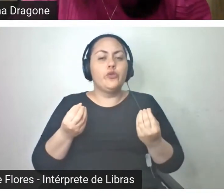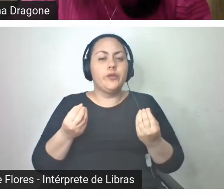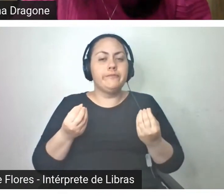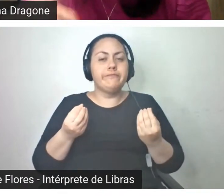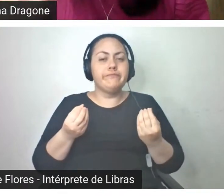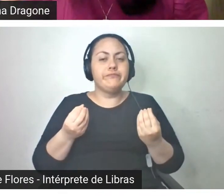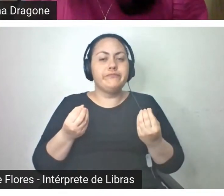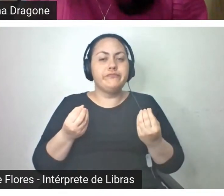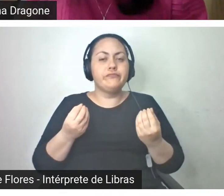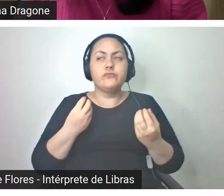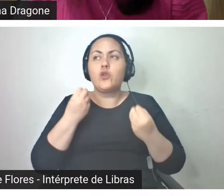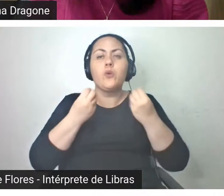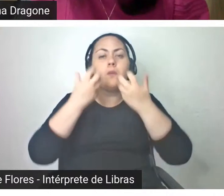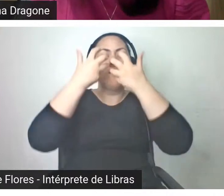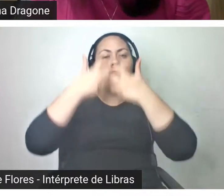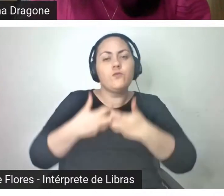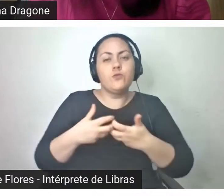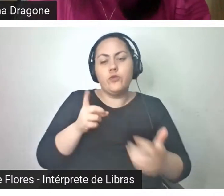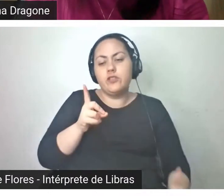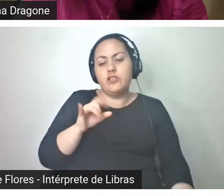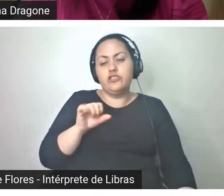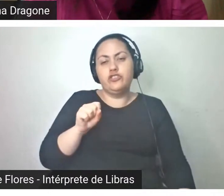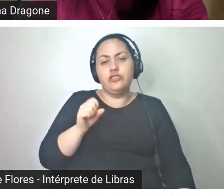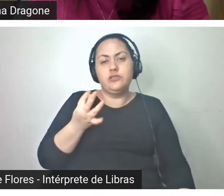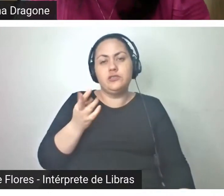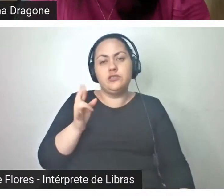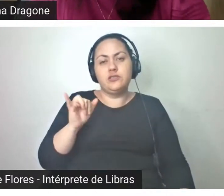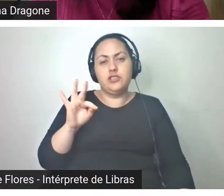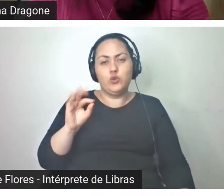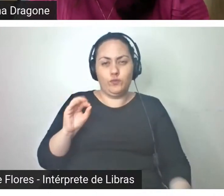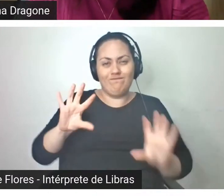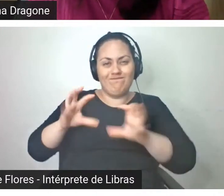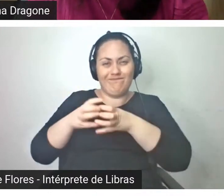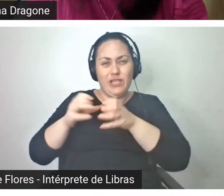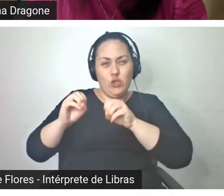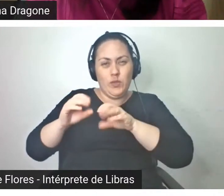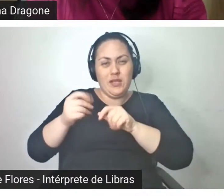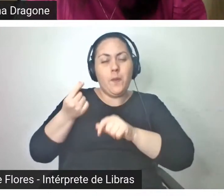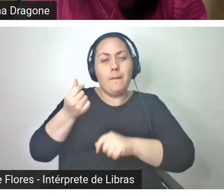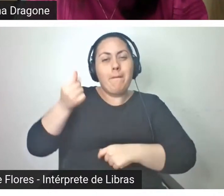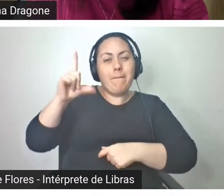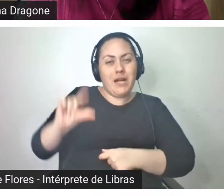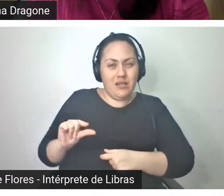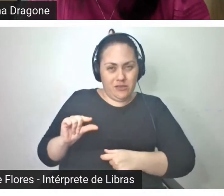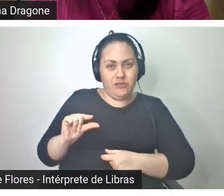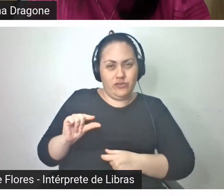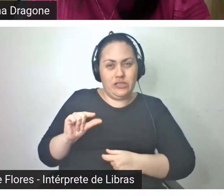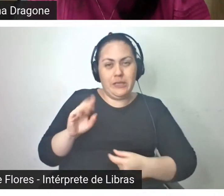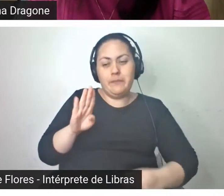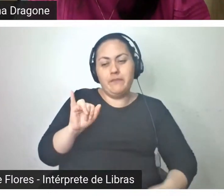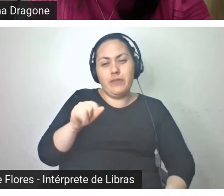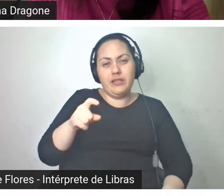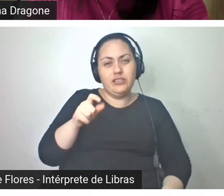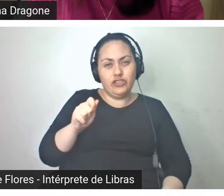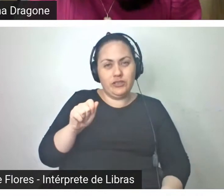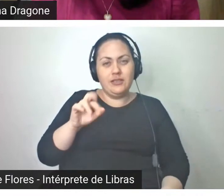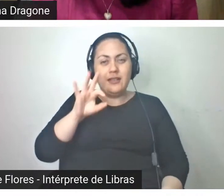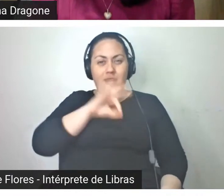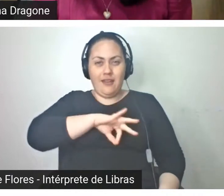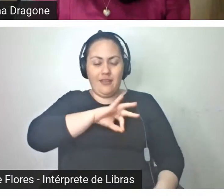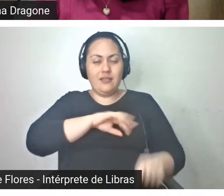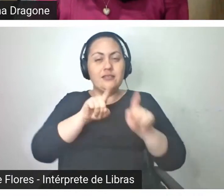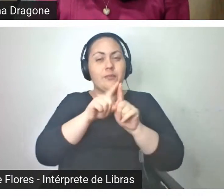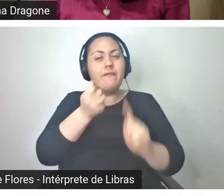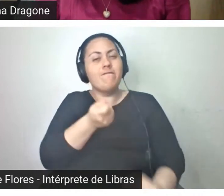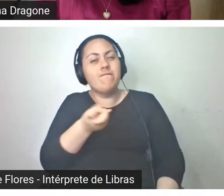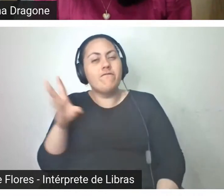dos distritos com baixa renda e com muitas crianças pobres e imigrantes. One of the